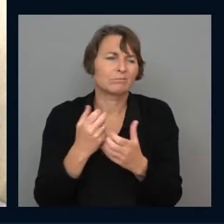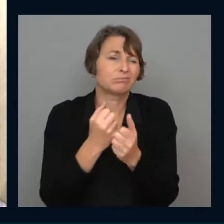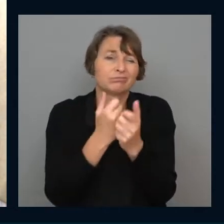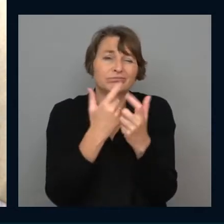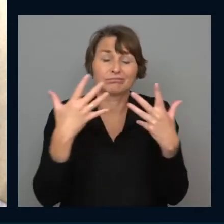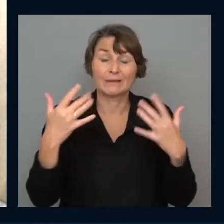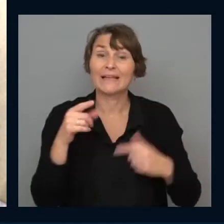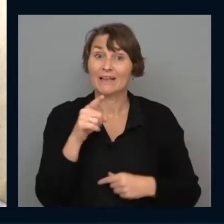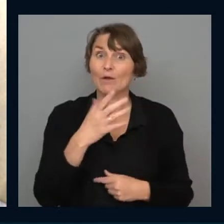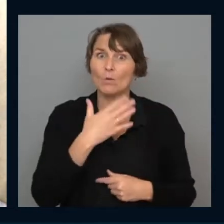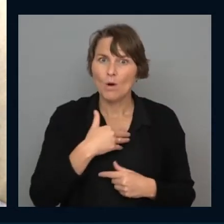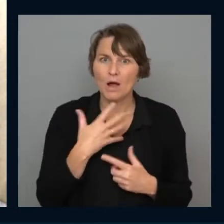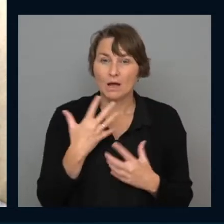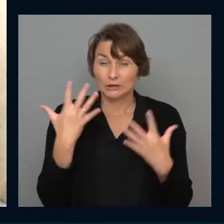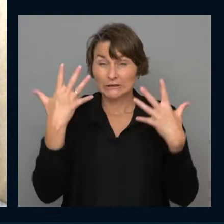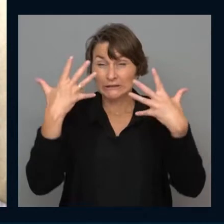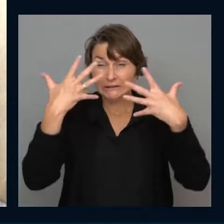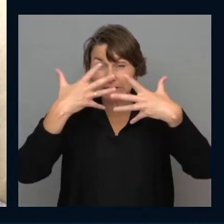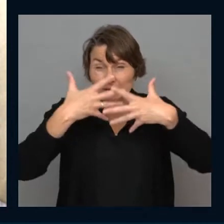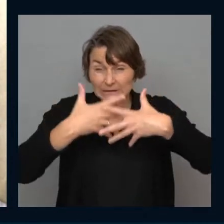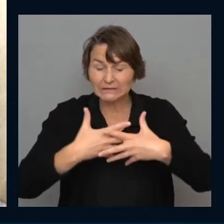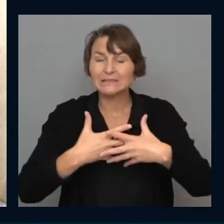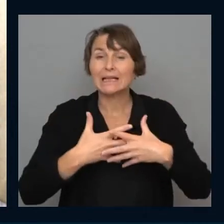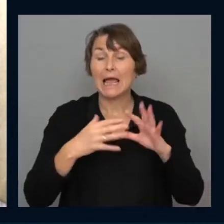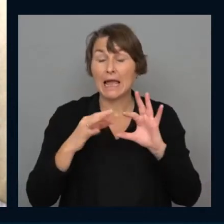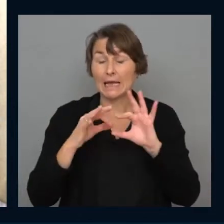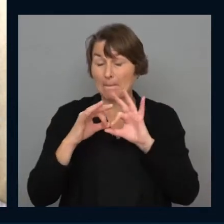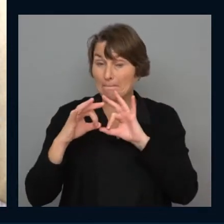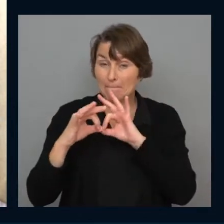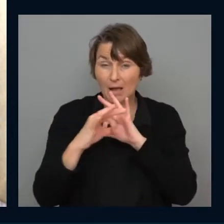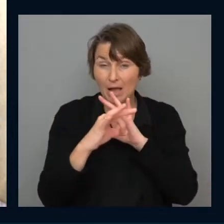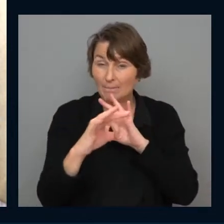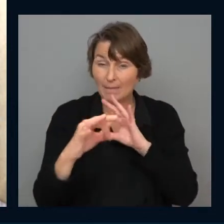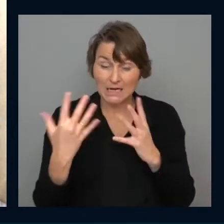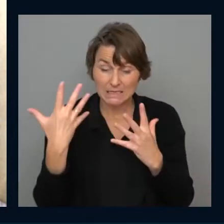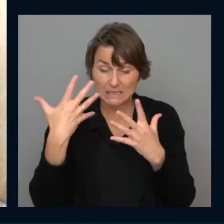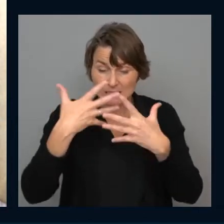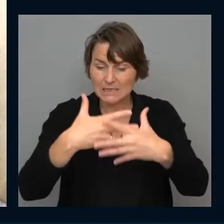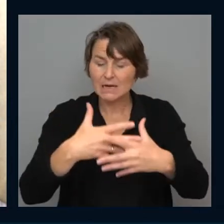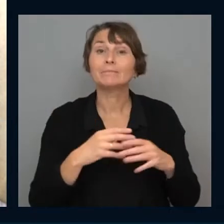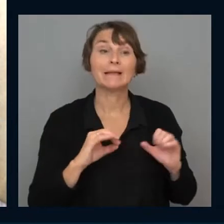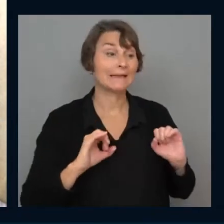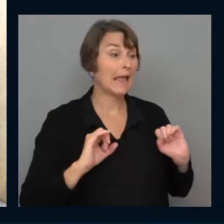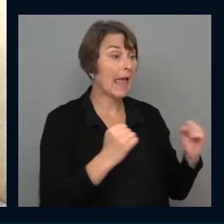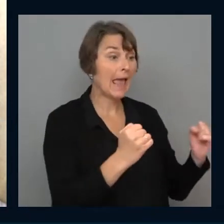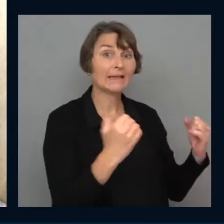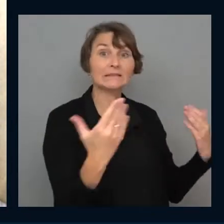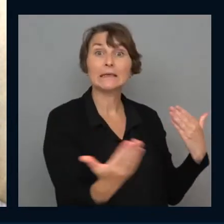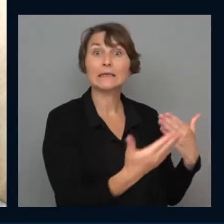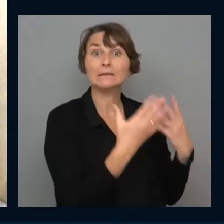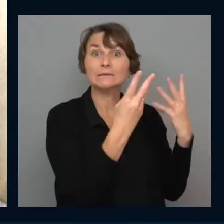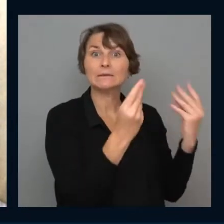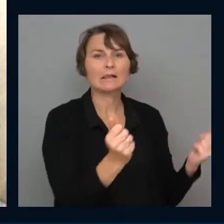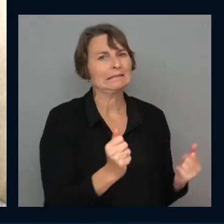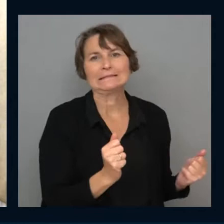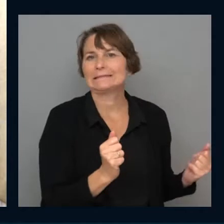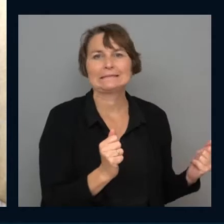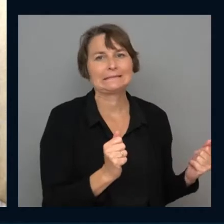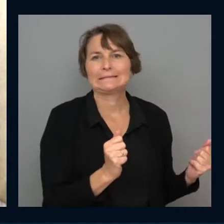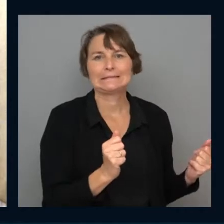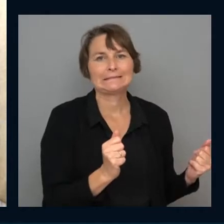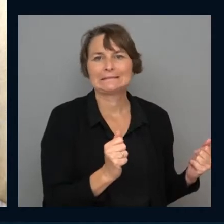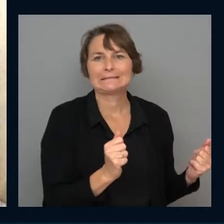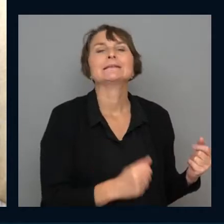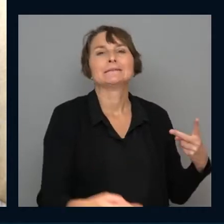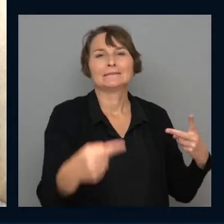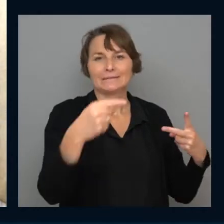need an advanced type of pipeline like that, Actions can't do that easily, right? So then you would go ahead and use